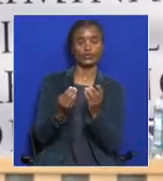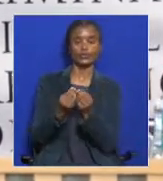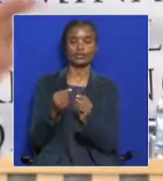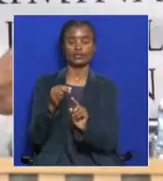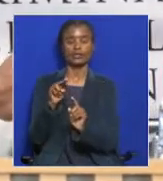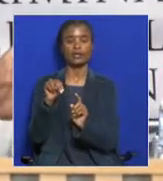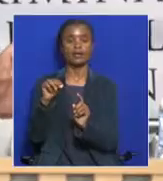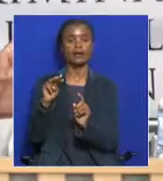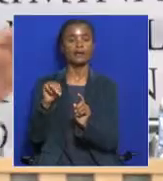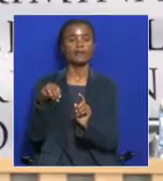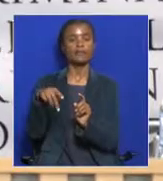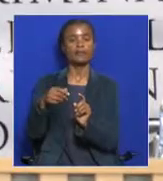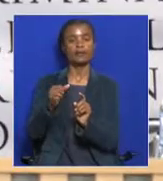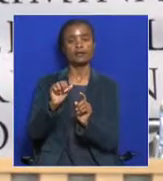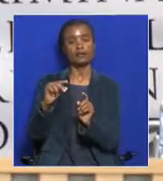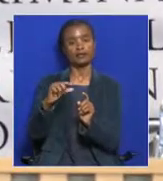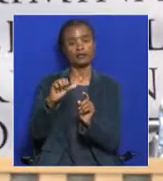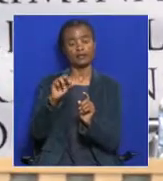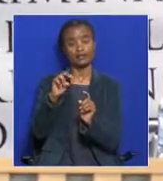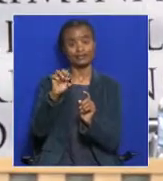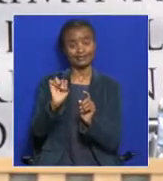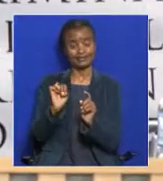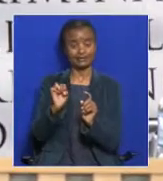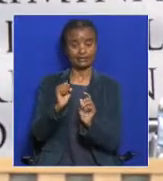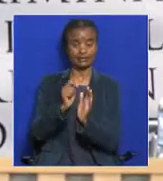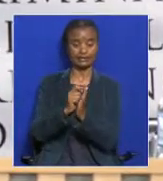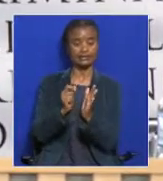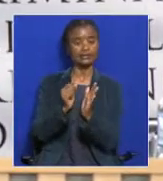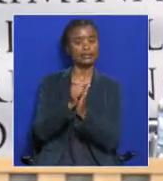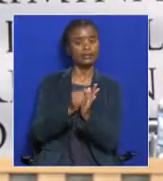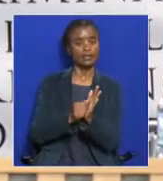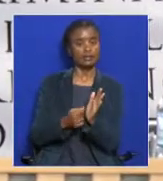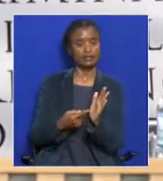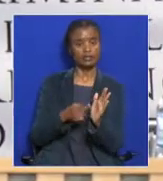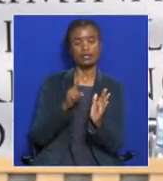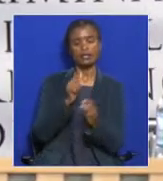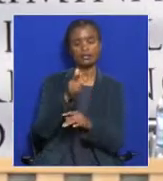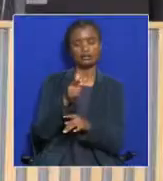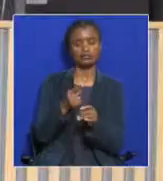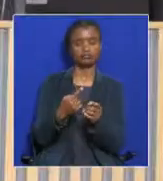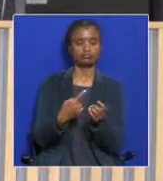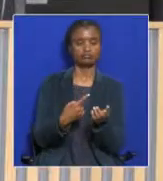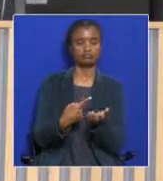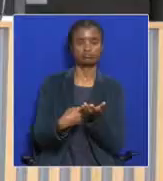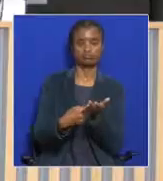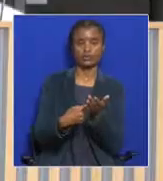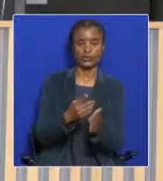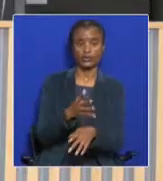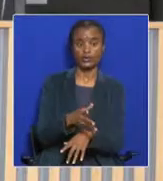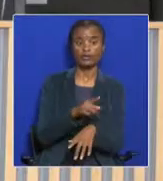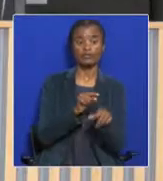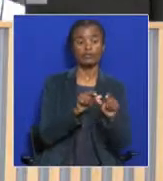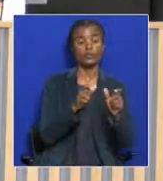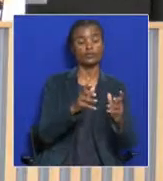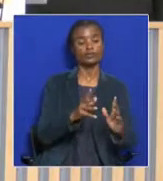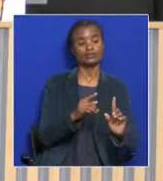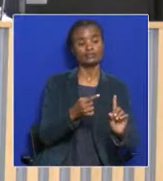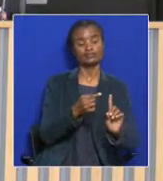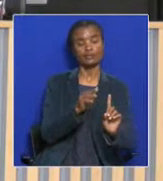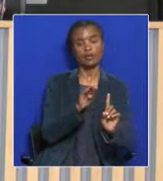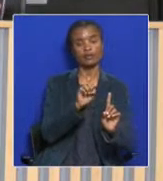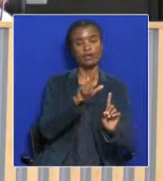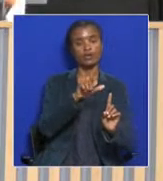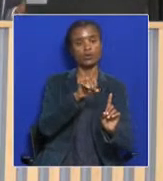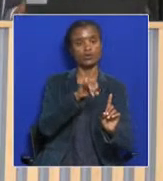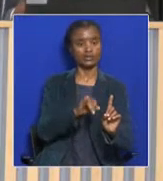statements, and we will engage later. But Commissioner Baloyi wanted to engage specifically on the investigation diary.